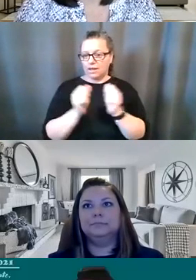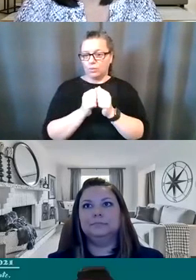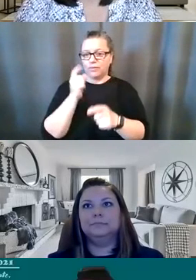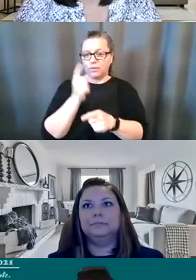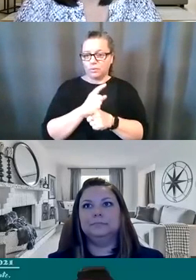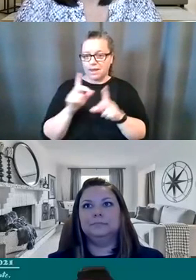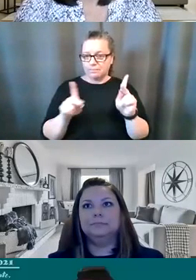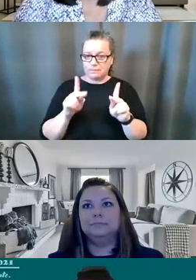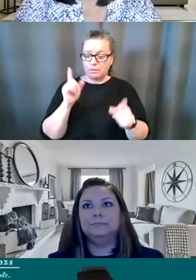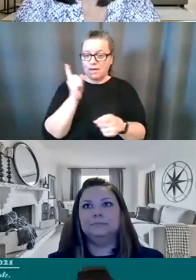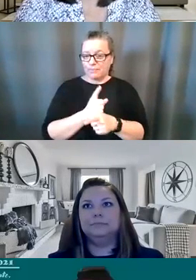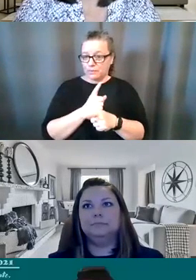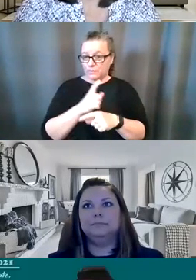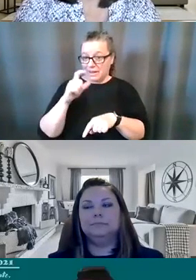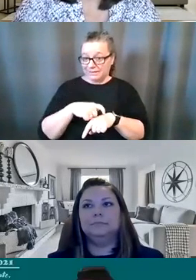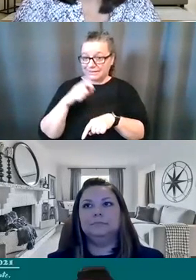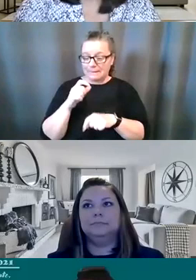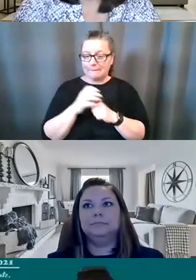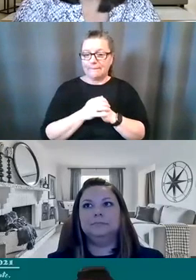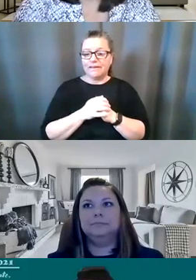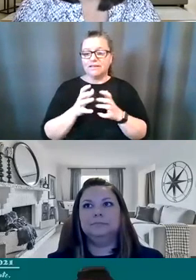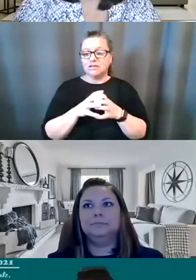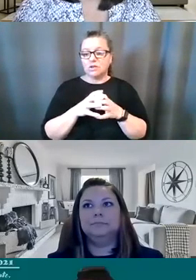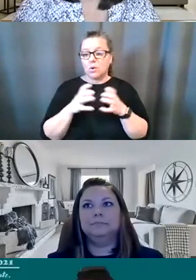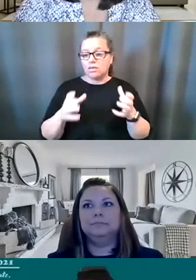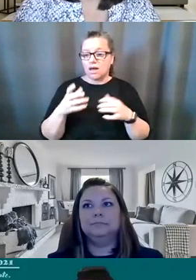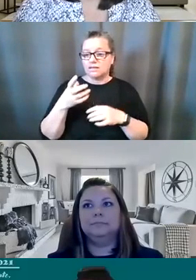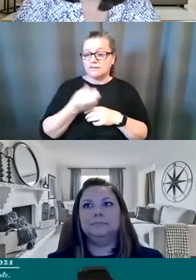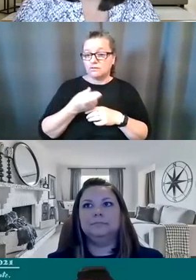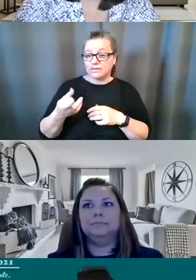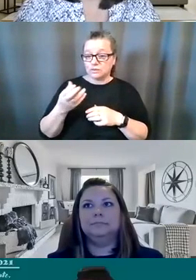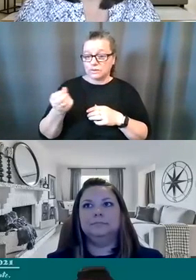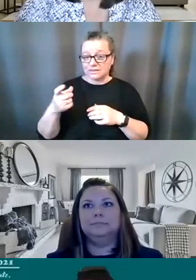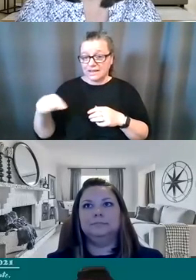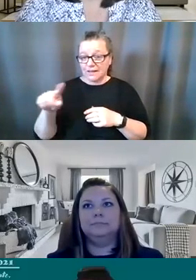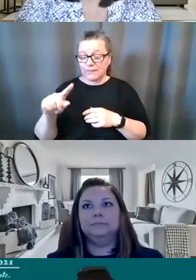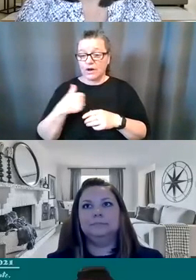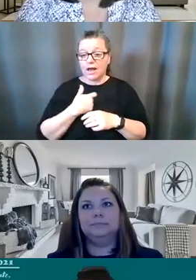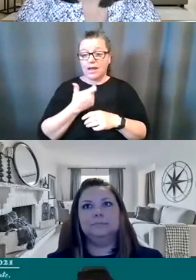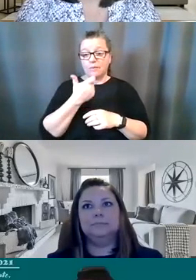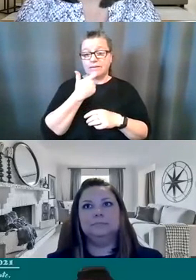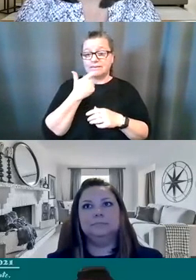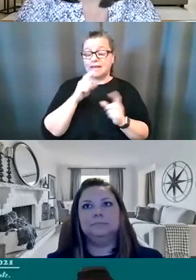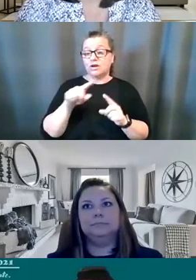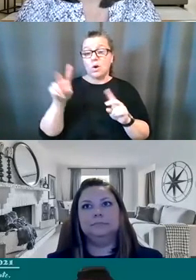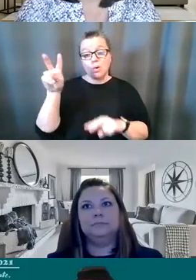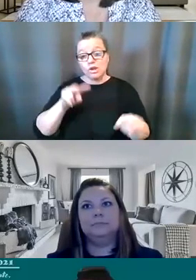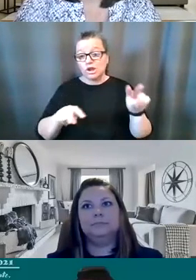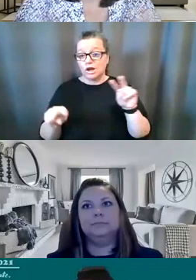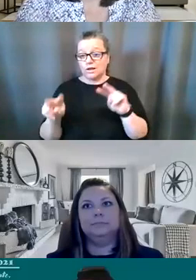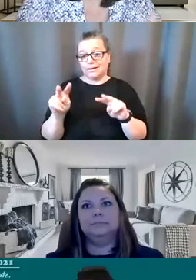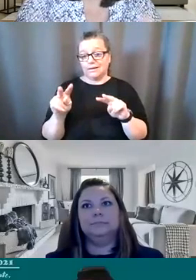the right time. So lots of resources out there. I would say definitely just go take a look at,